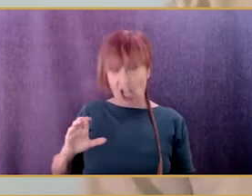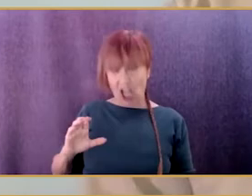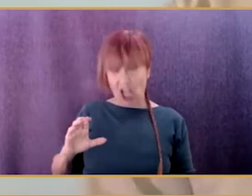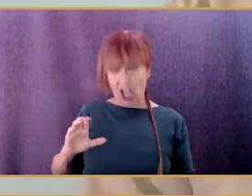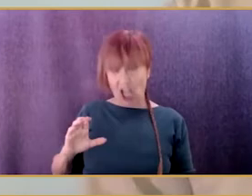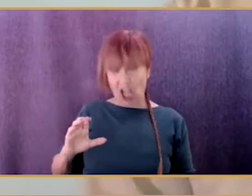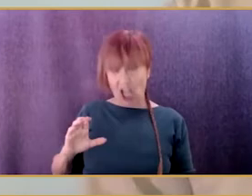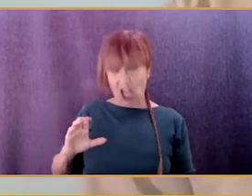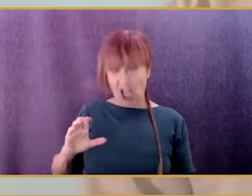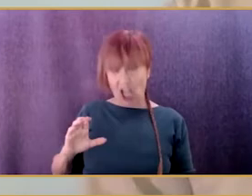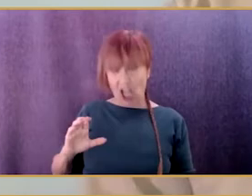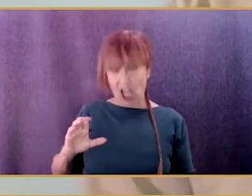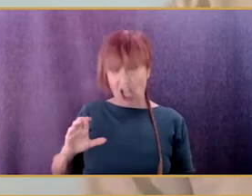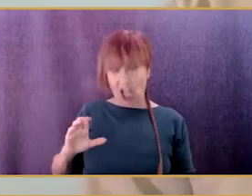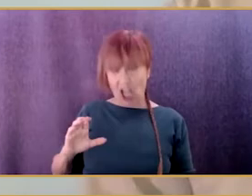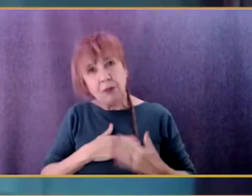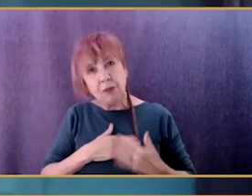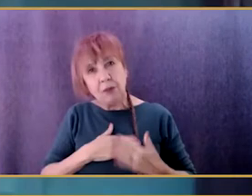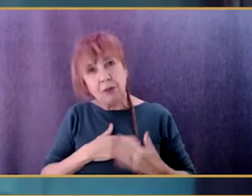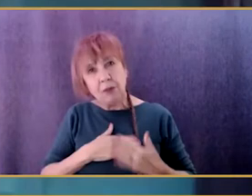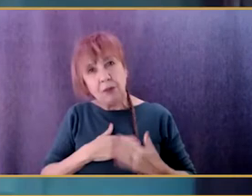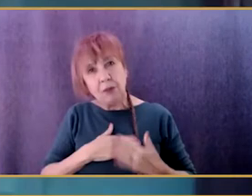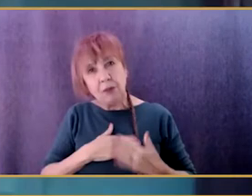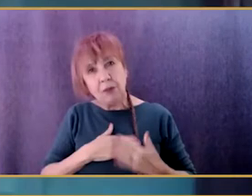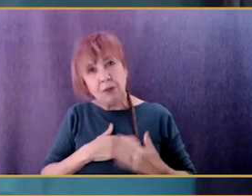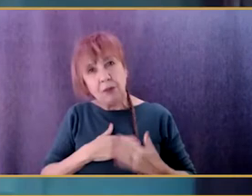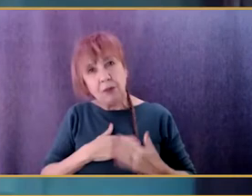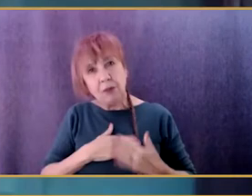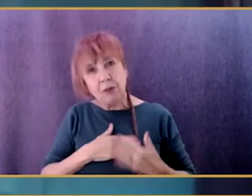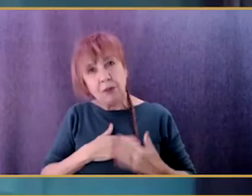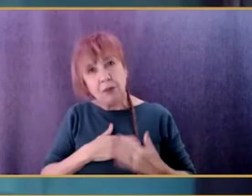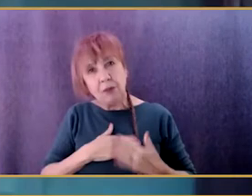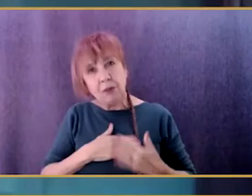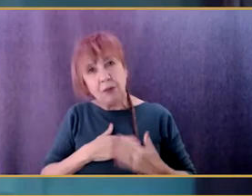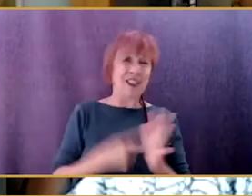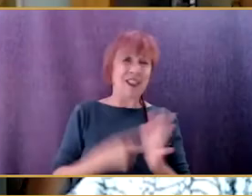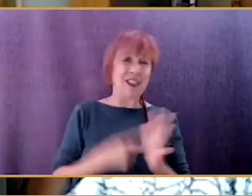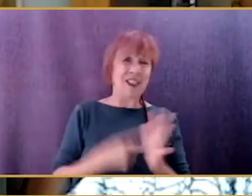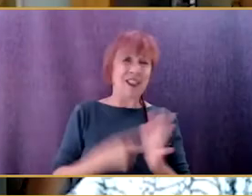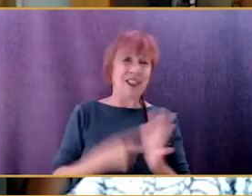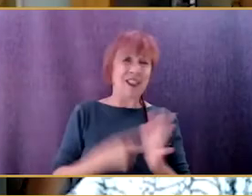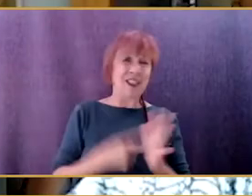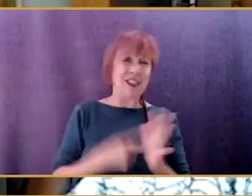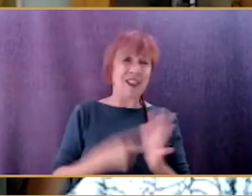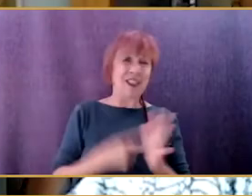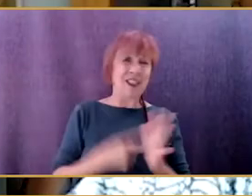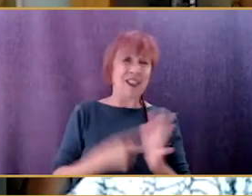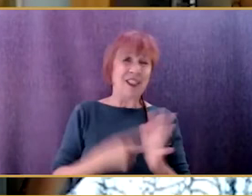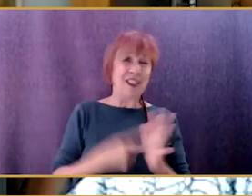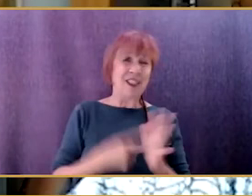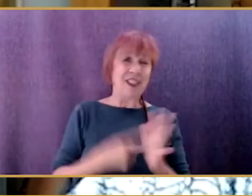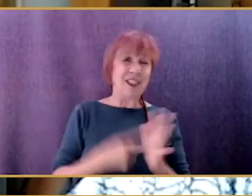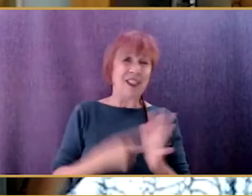Tahemba Jess Poet Mark Smith Poetry Slam founder Mahogany Brown Poet,